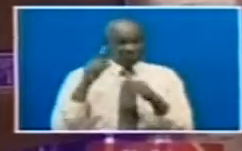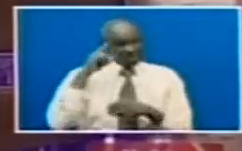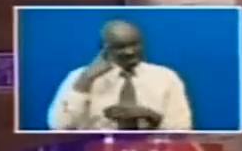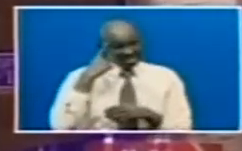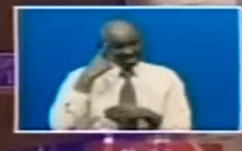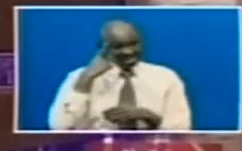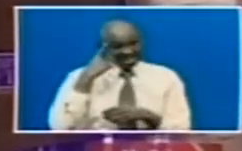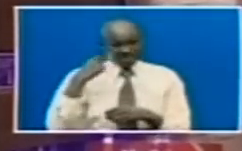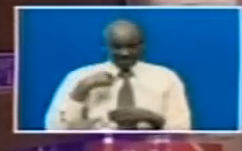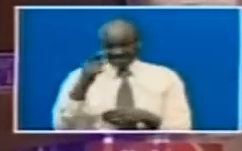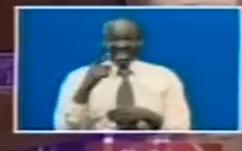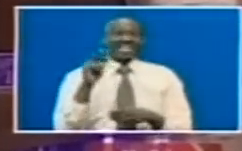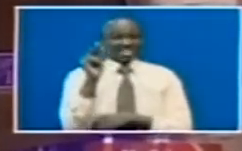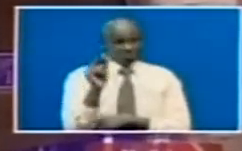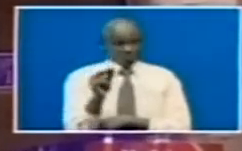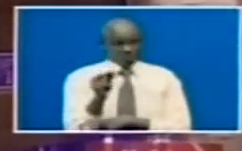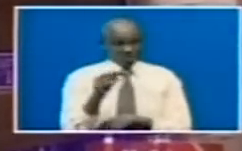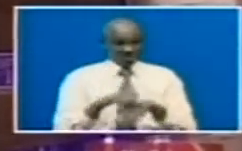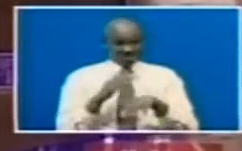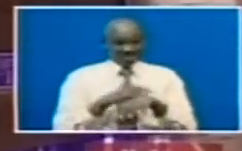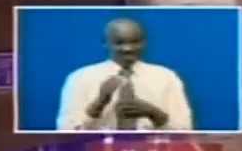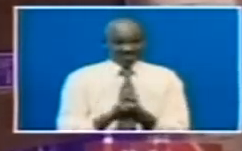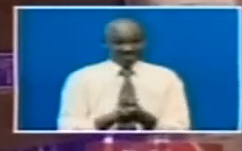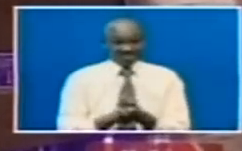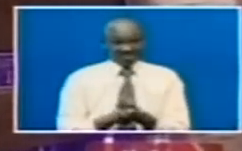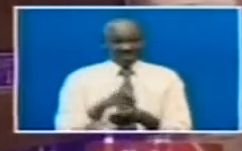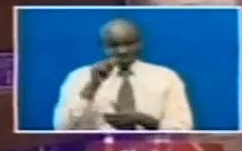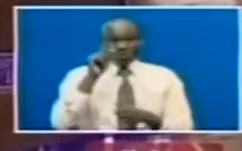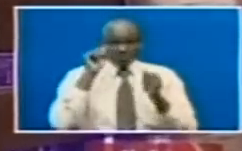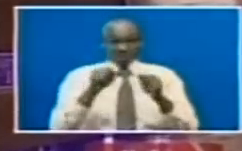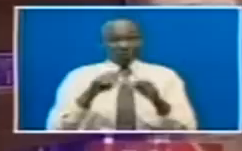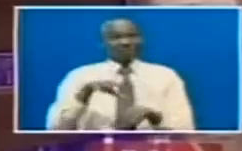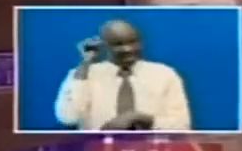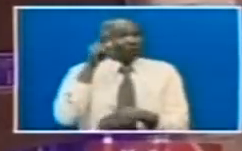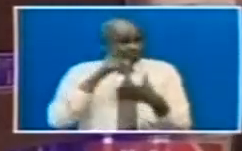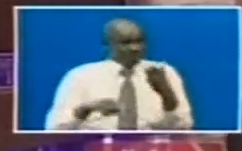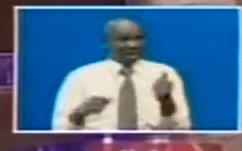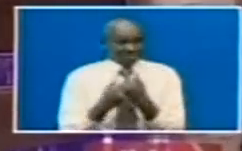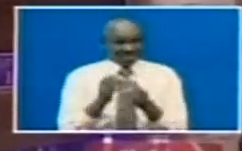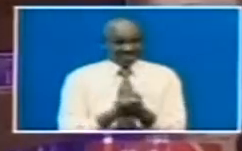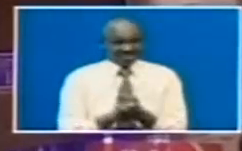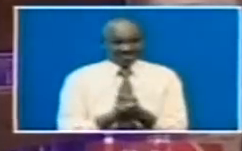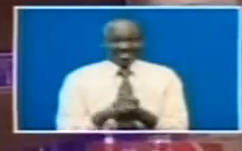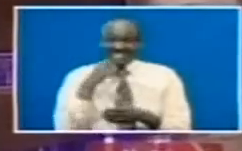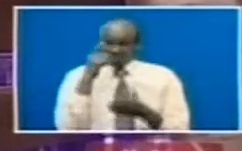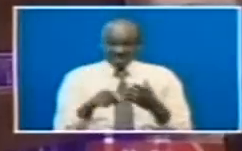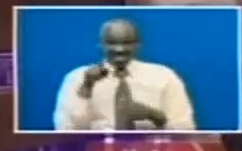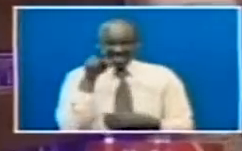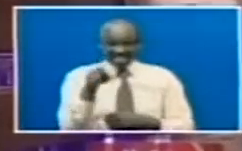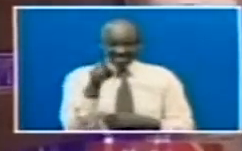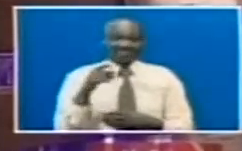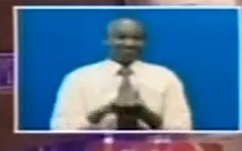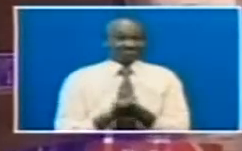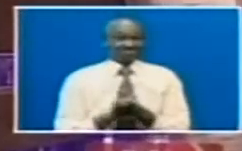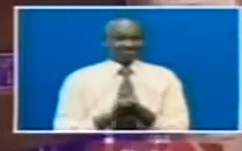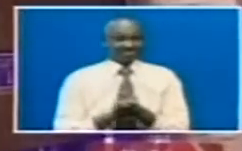sing in Kikuyu, you're about to find out. Believe it or not, this is not lip